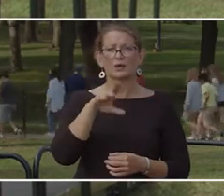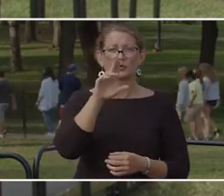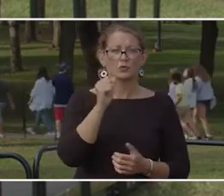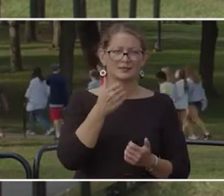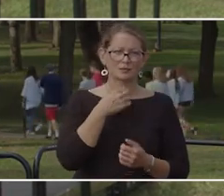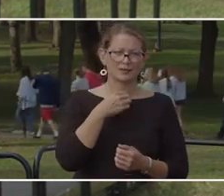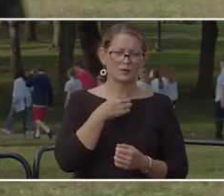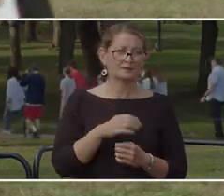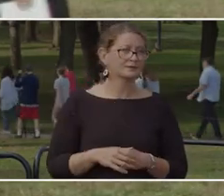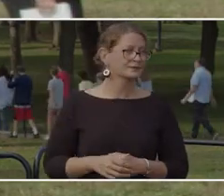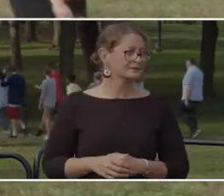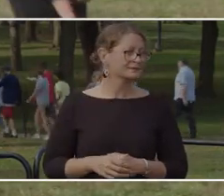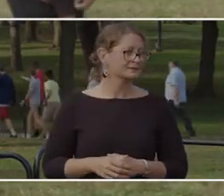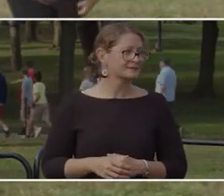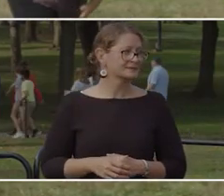Marine Corps.